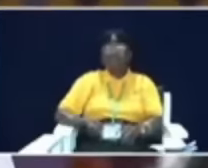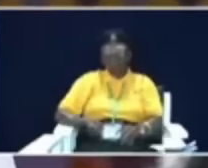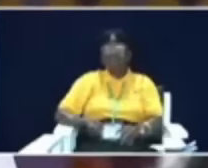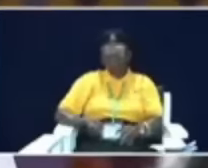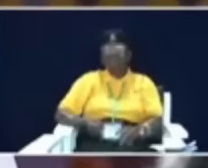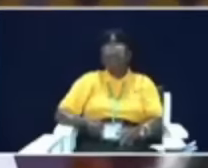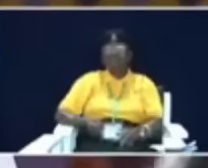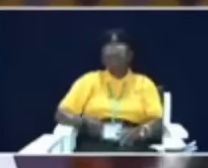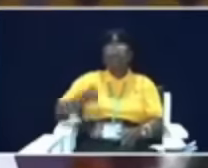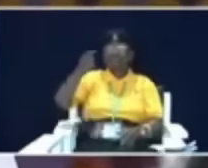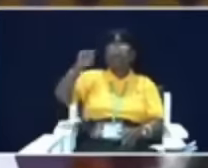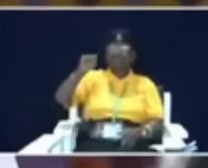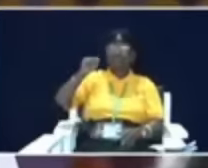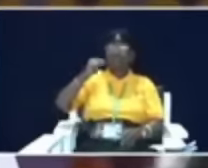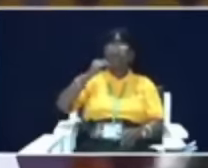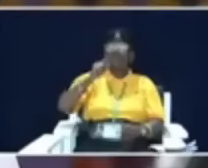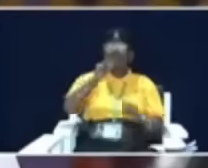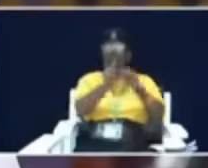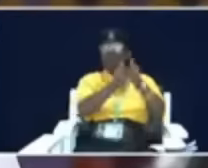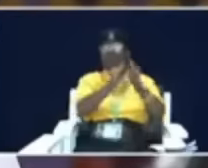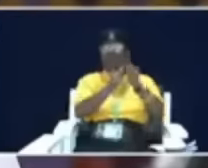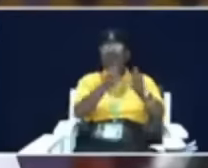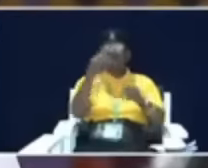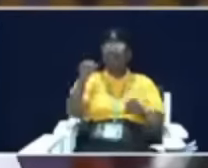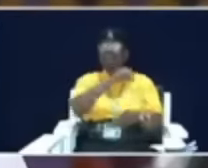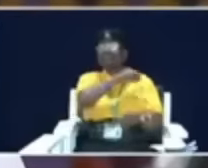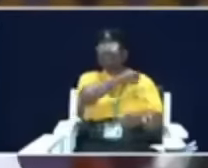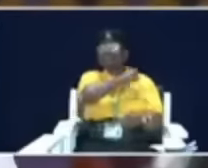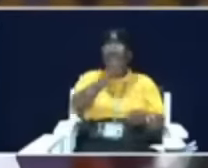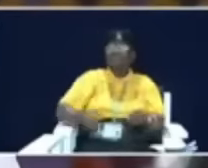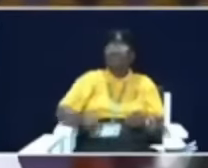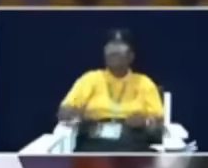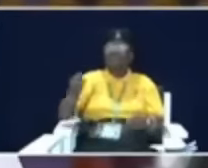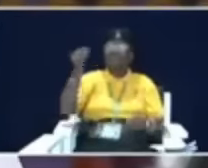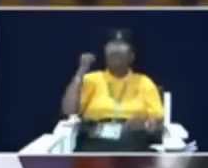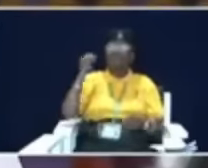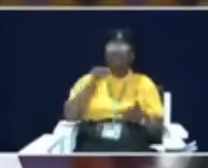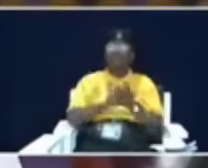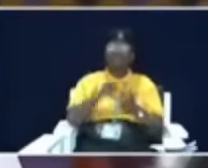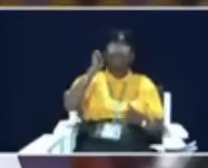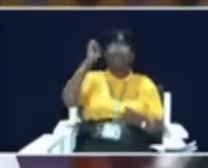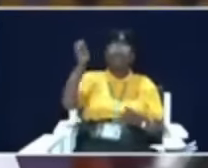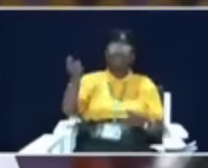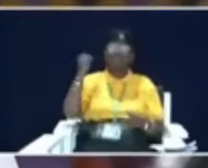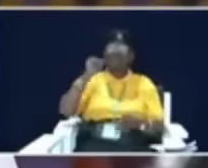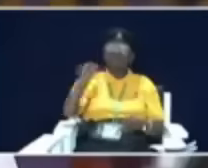The problem of Samson was that he was a Jew